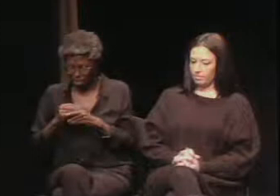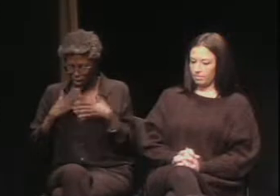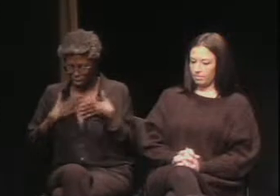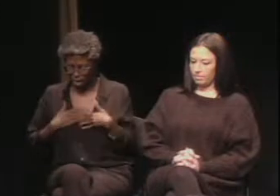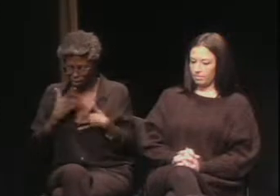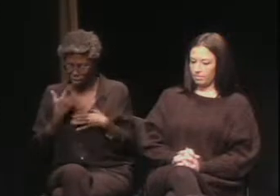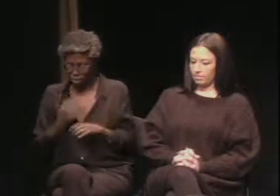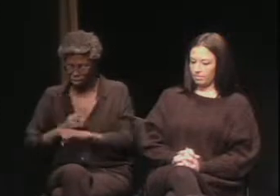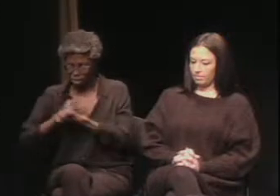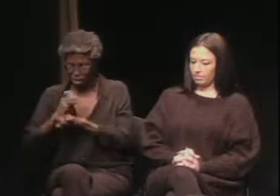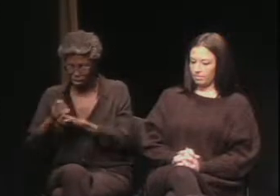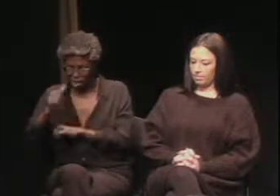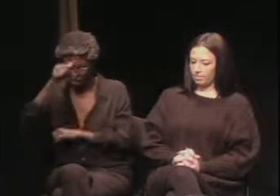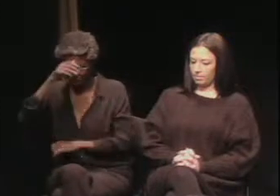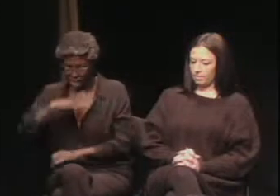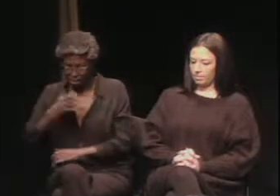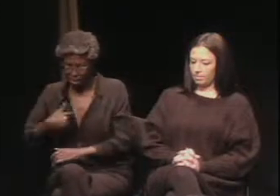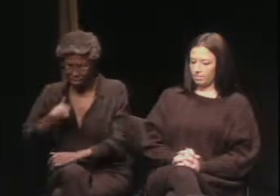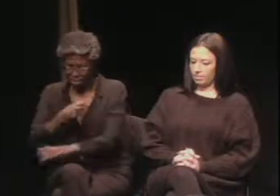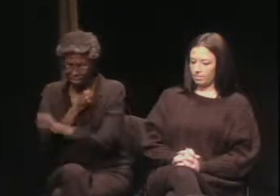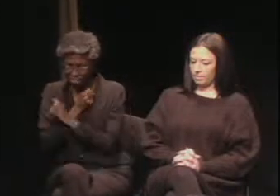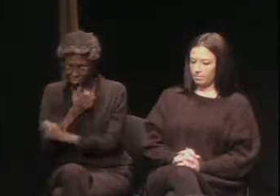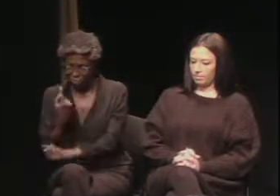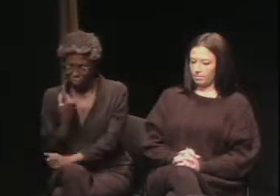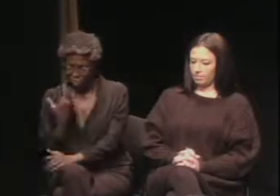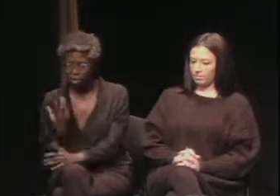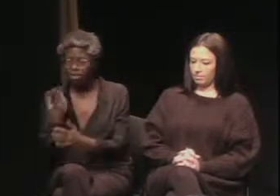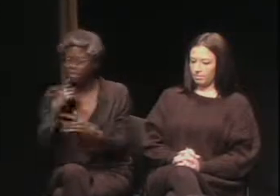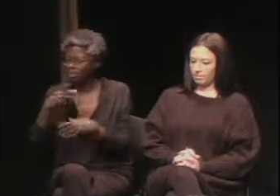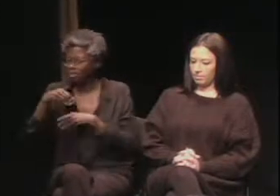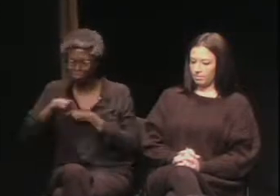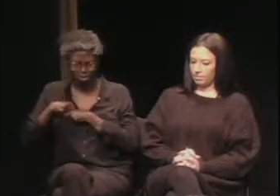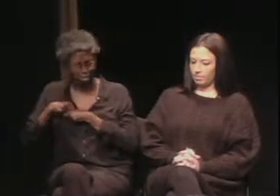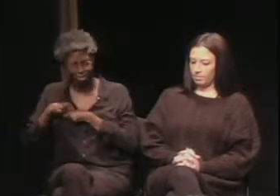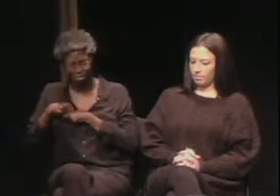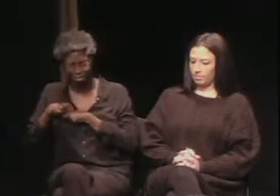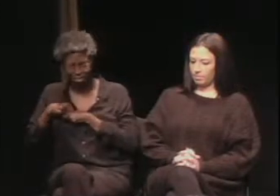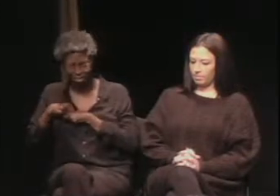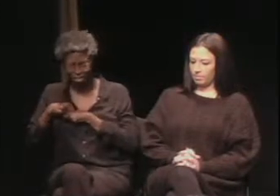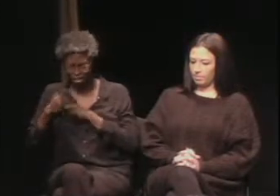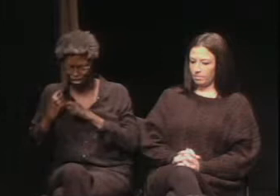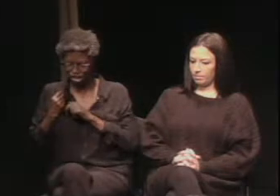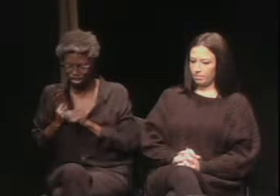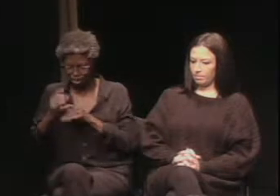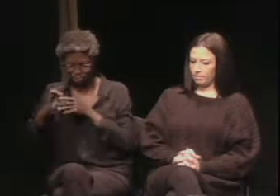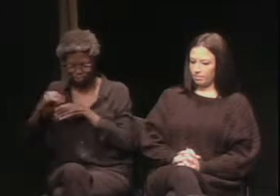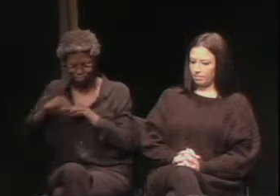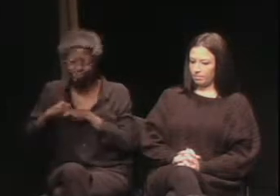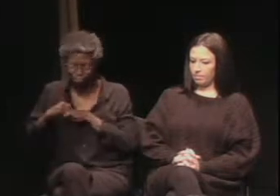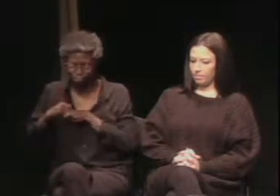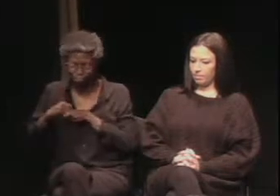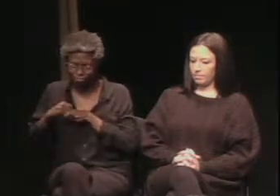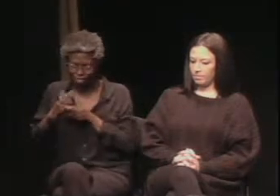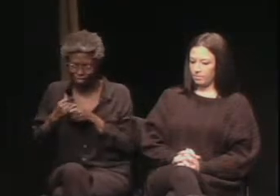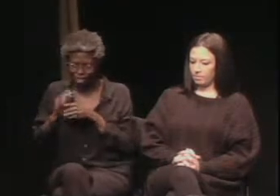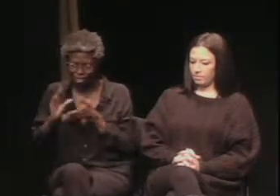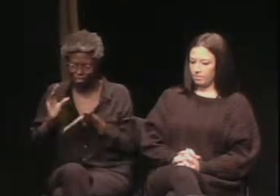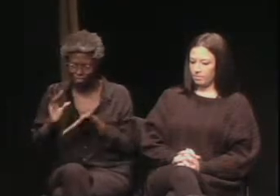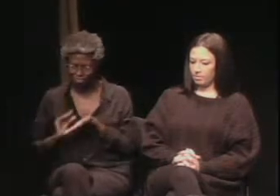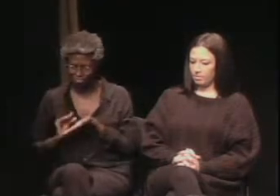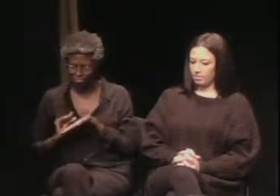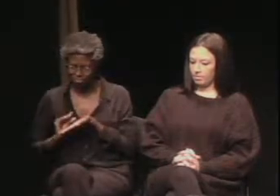this man that I love. So it's like so inherent in the tradition for you to just shrink and